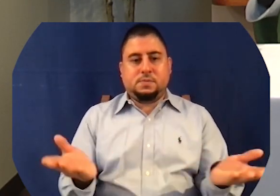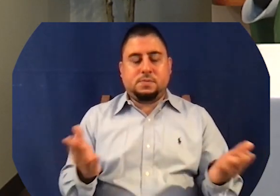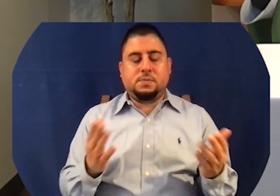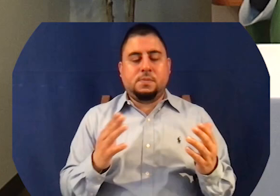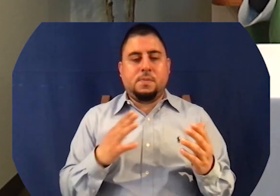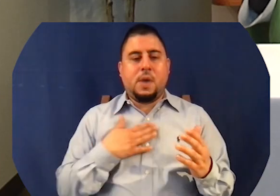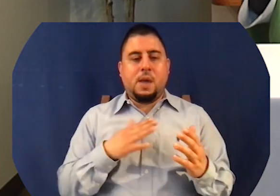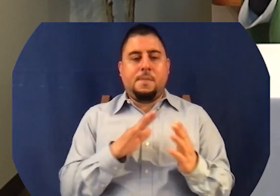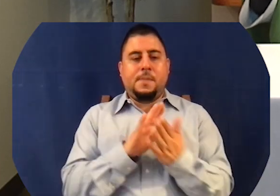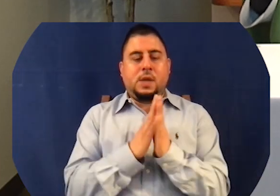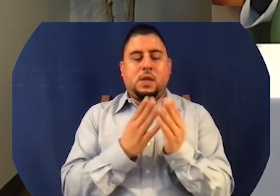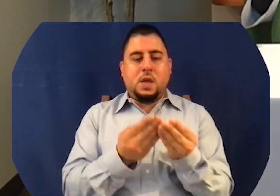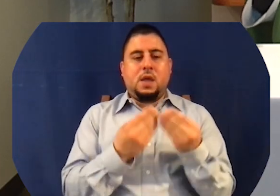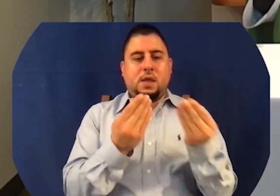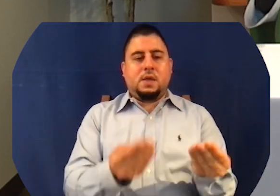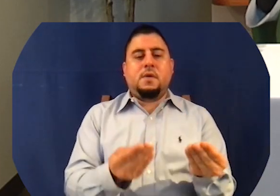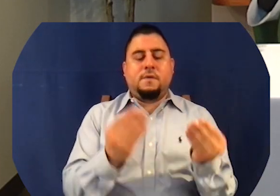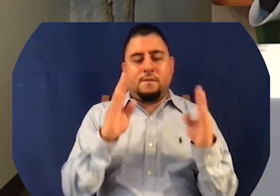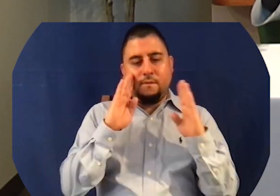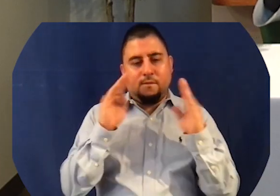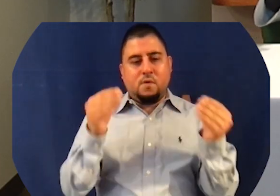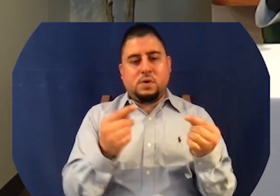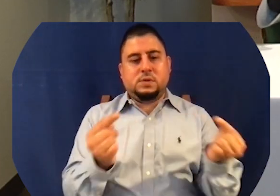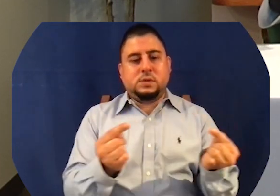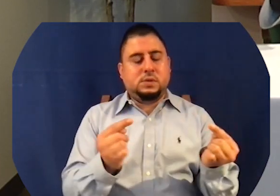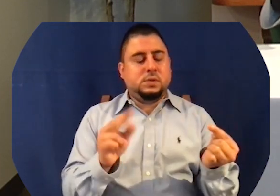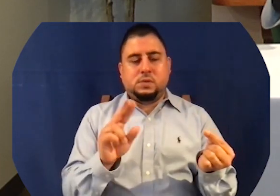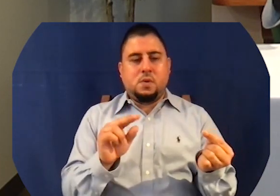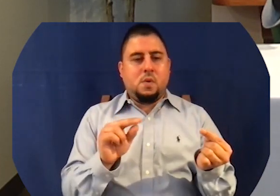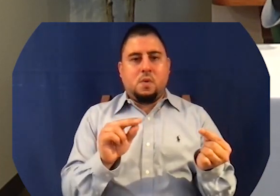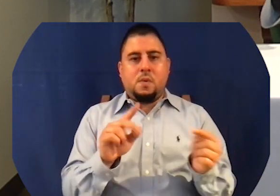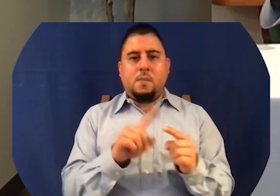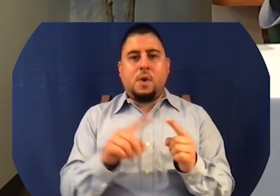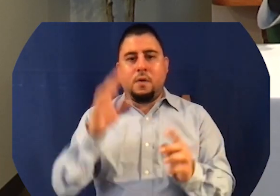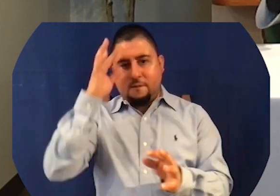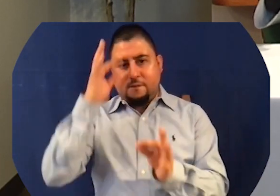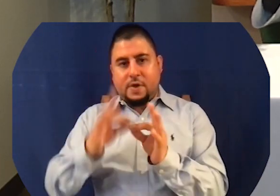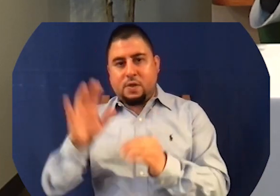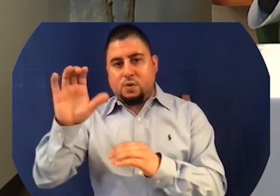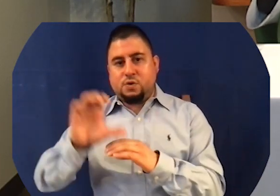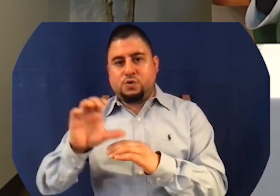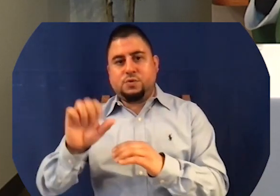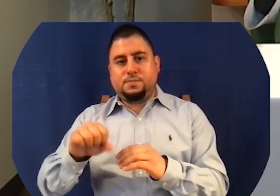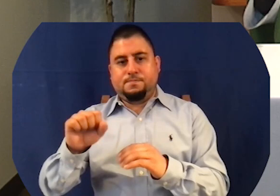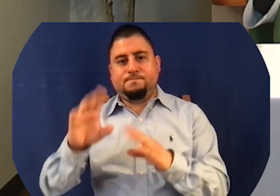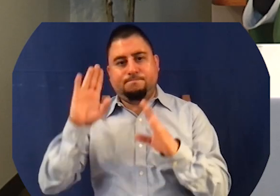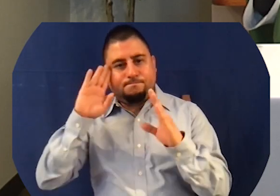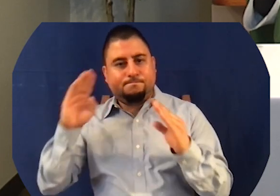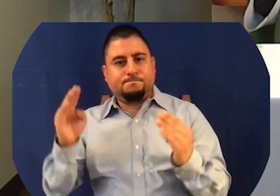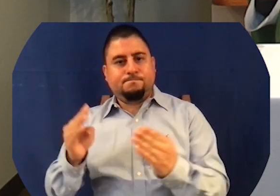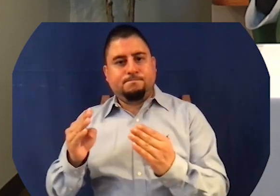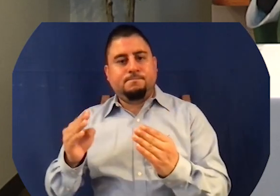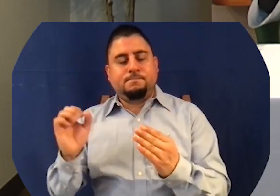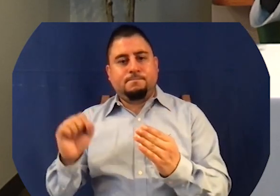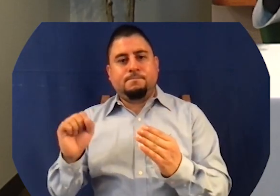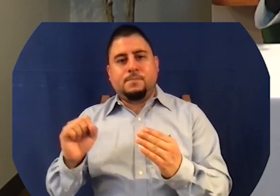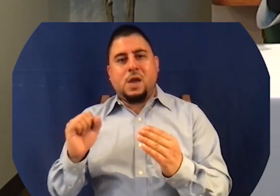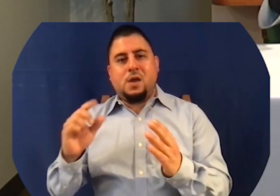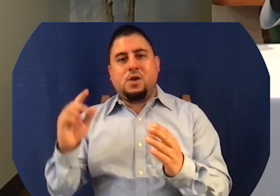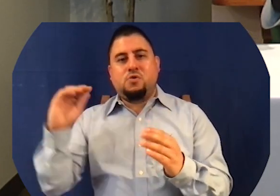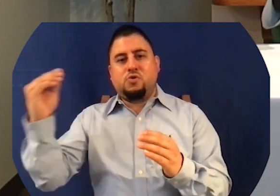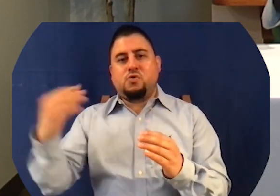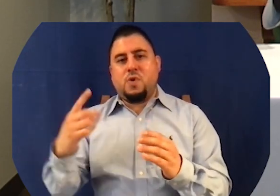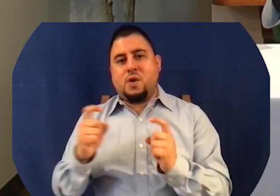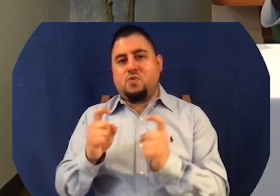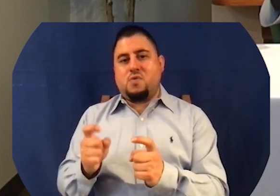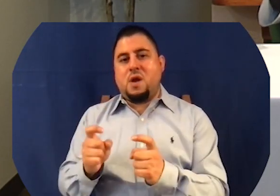my peace I give you," look not on our sins, but on the faith of your church, and graciously grant